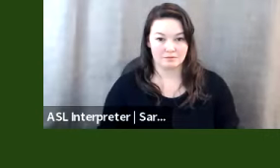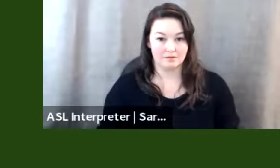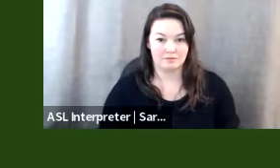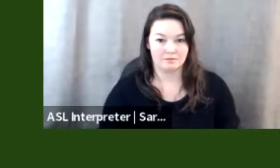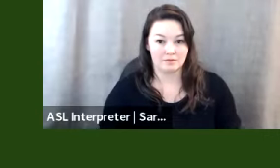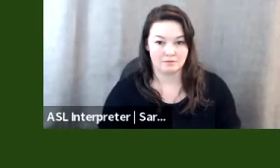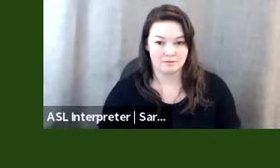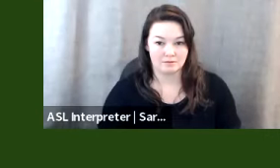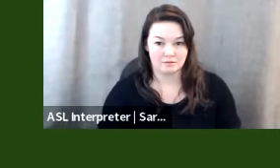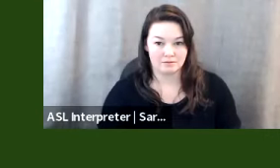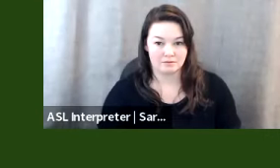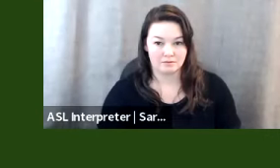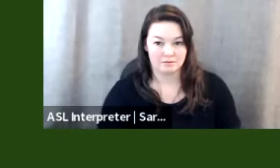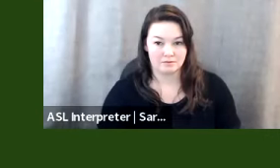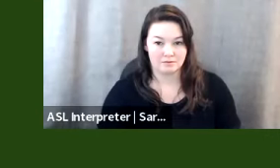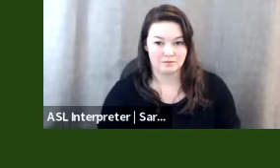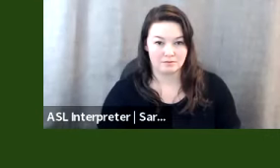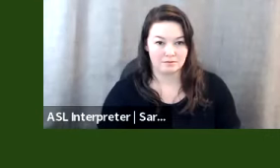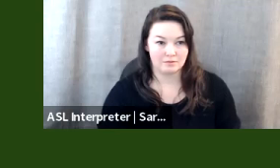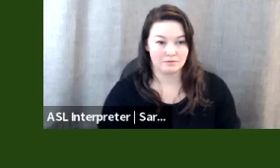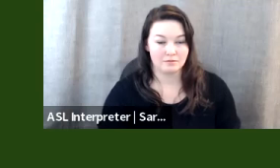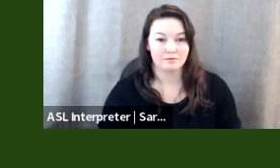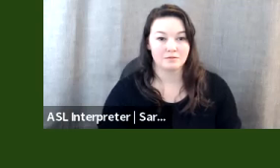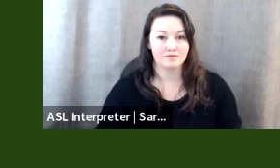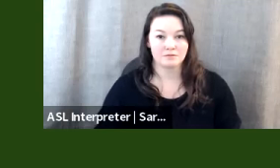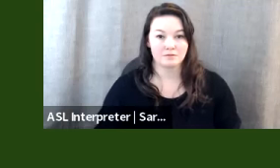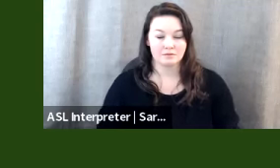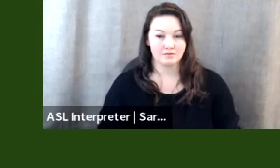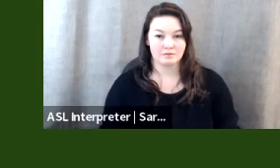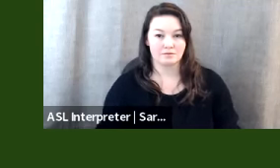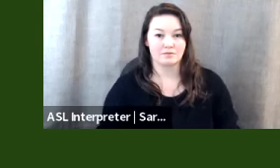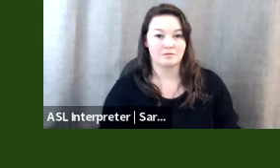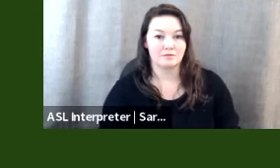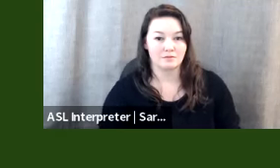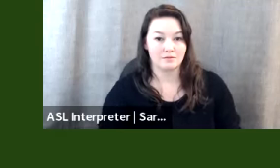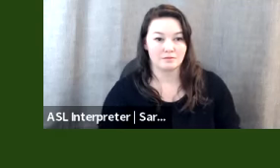subvención por parte del presupuesto del condado.